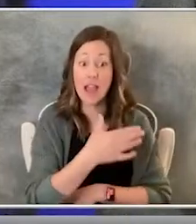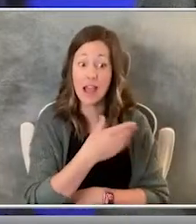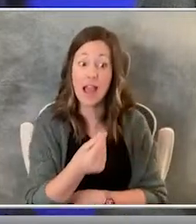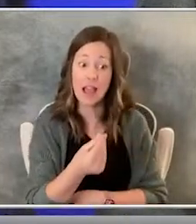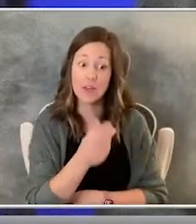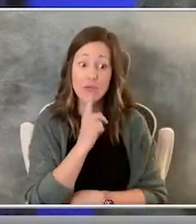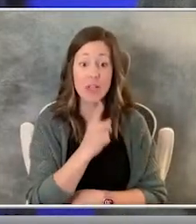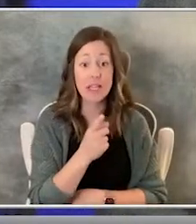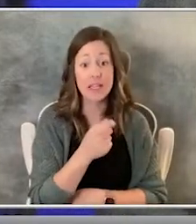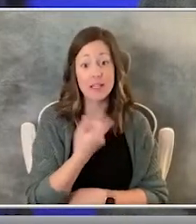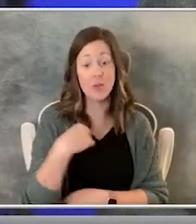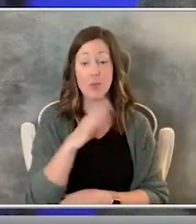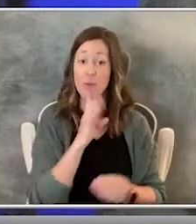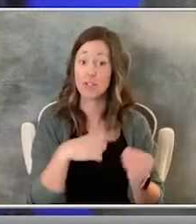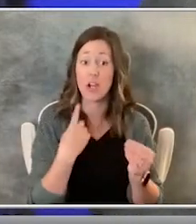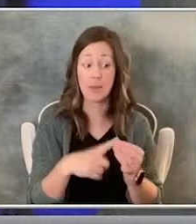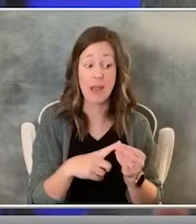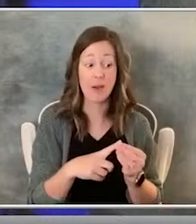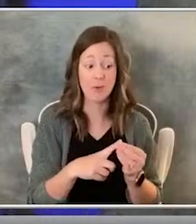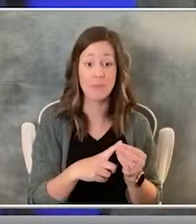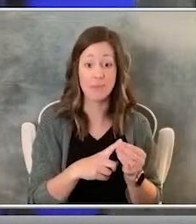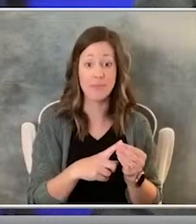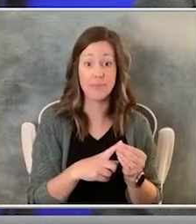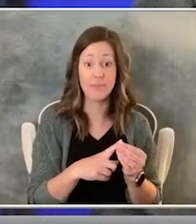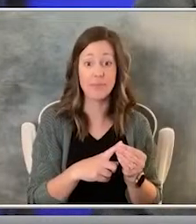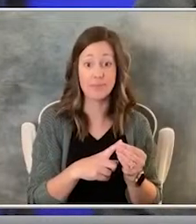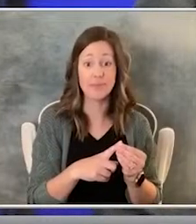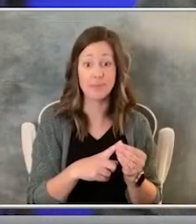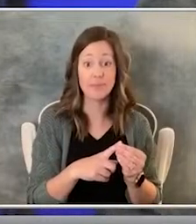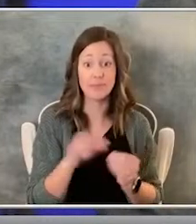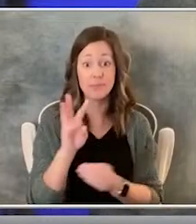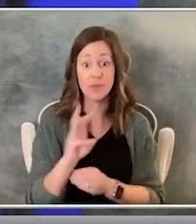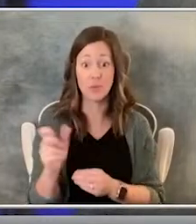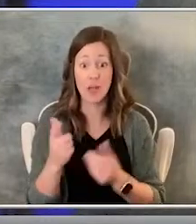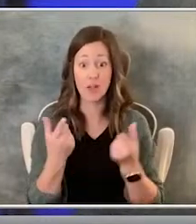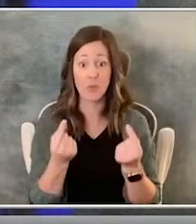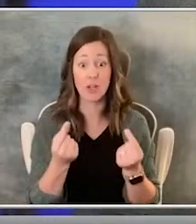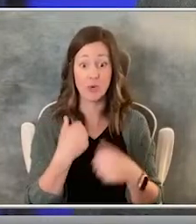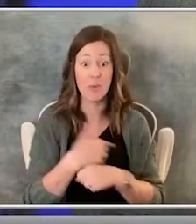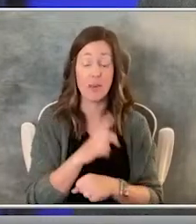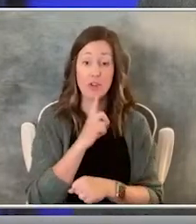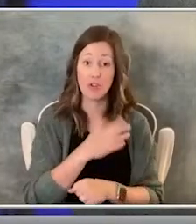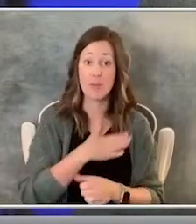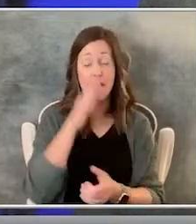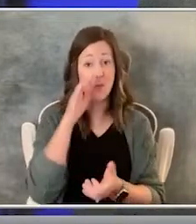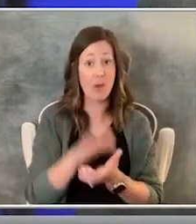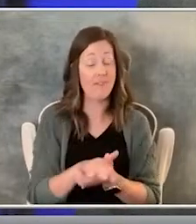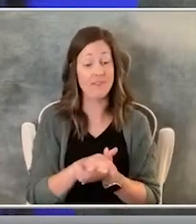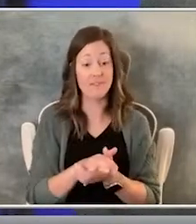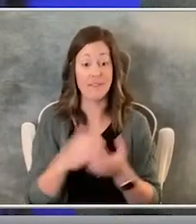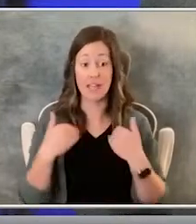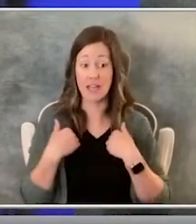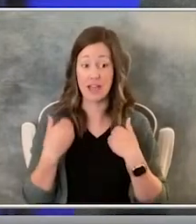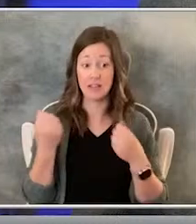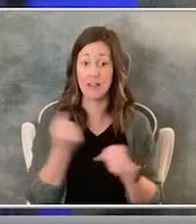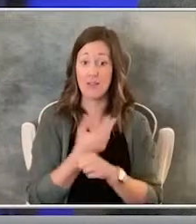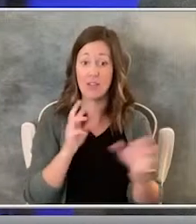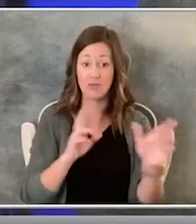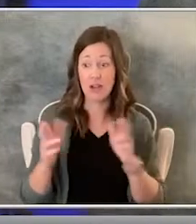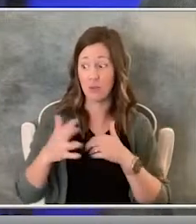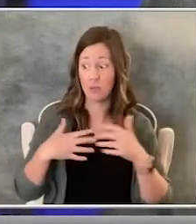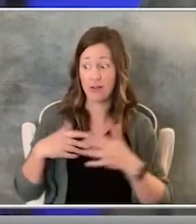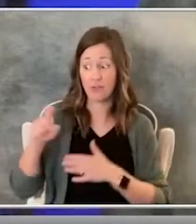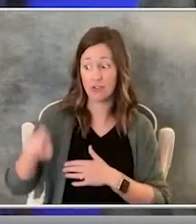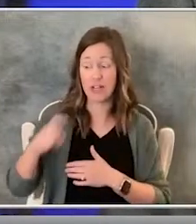quality of life, or trying to, that's our goal, is to make it so you can do what you want to do or enjoy the grandkids. Yeah, so it's still, you